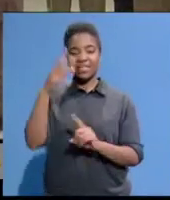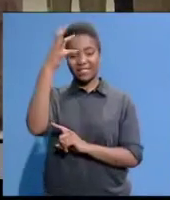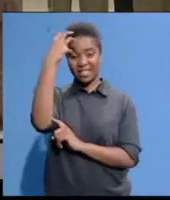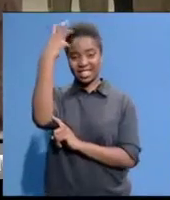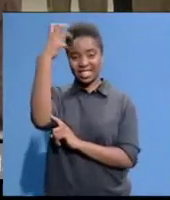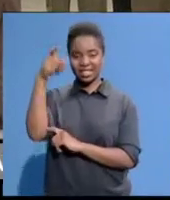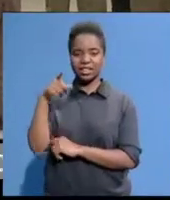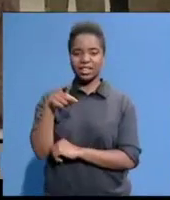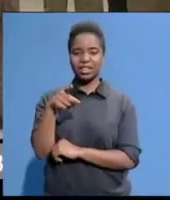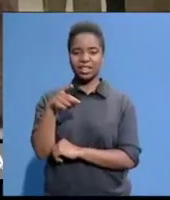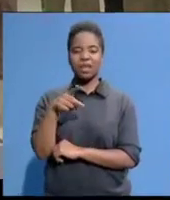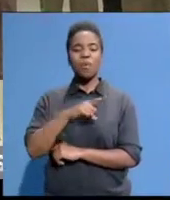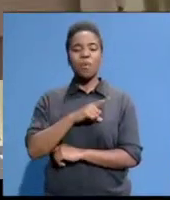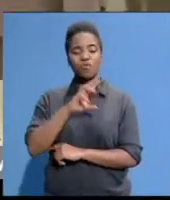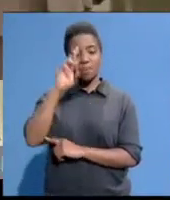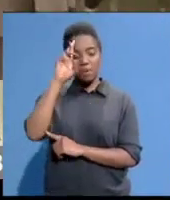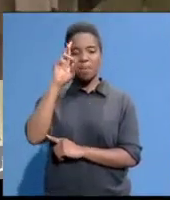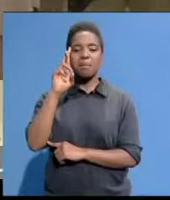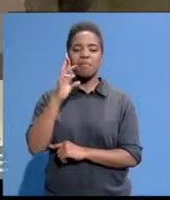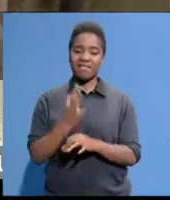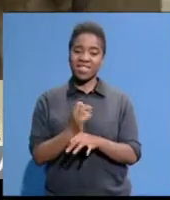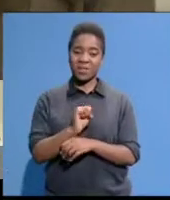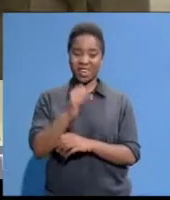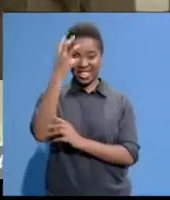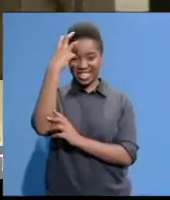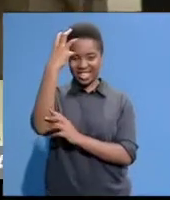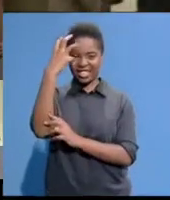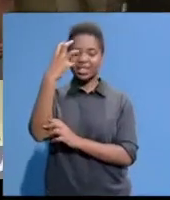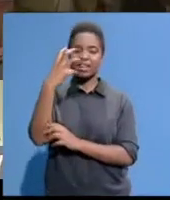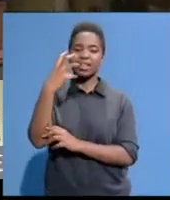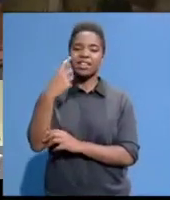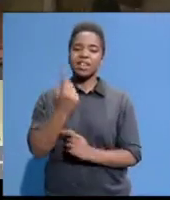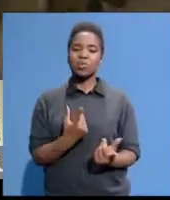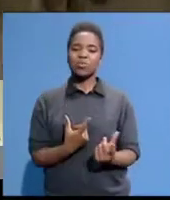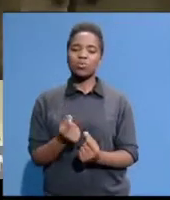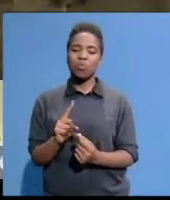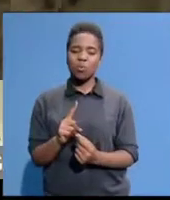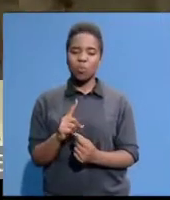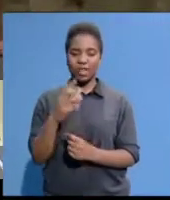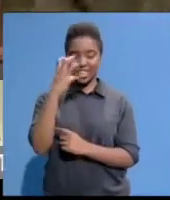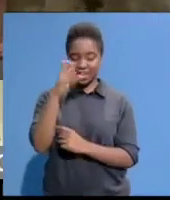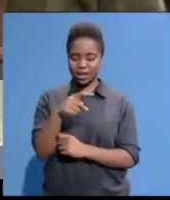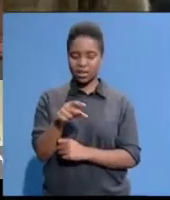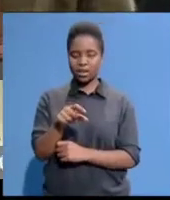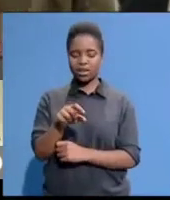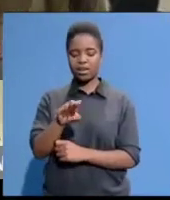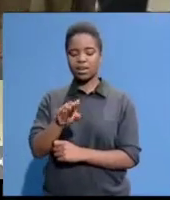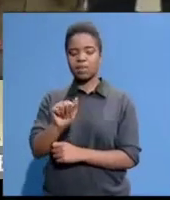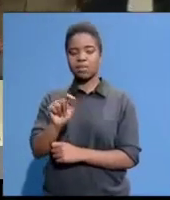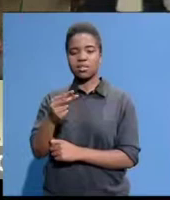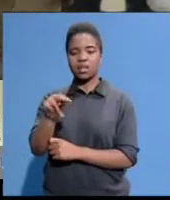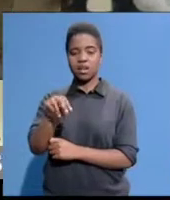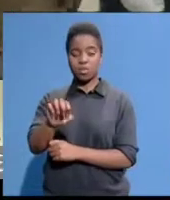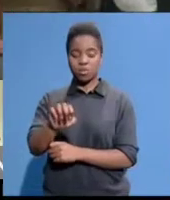position that Madiba held was draped over the coffin on the instructions of the king.